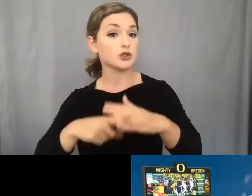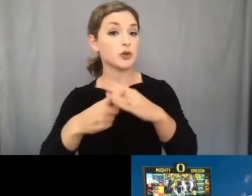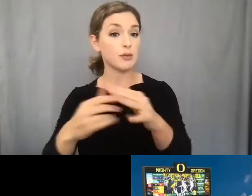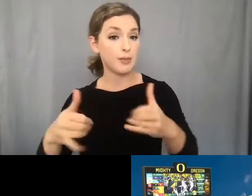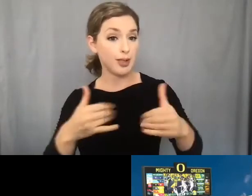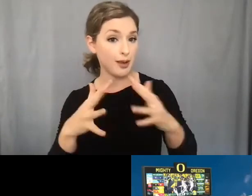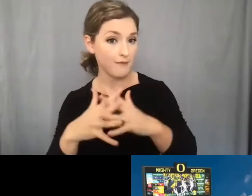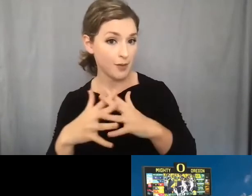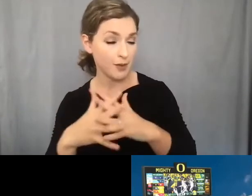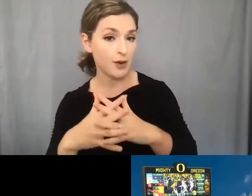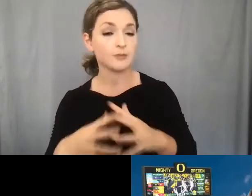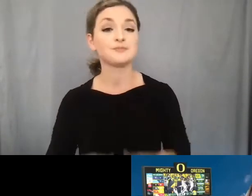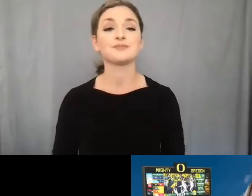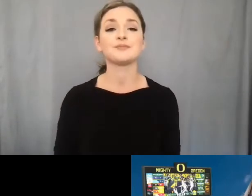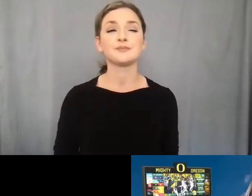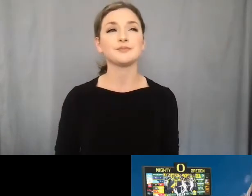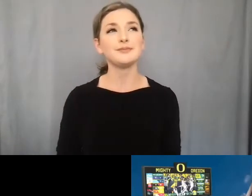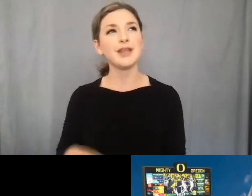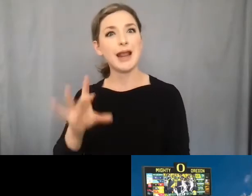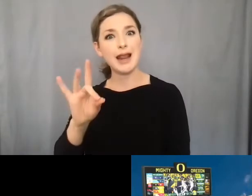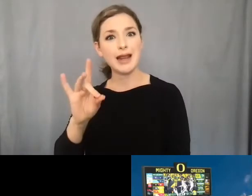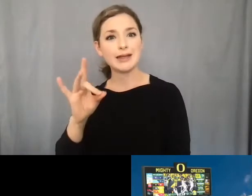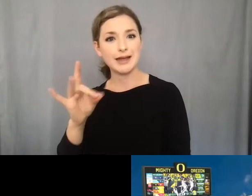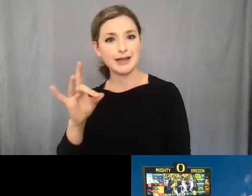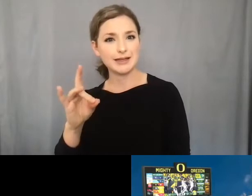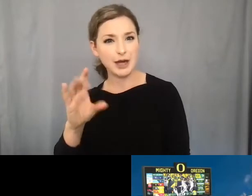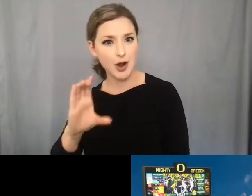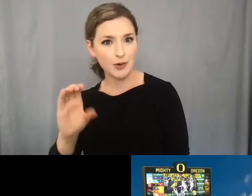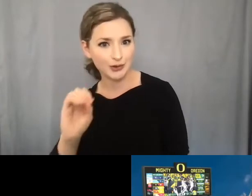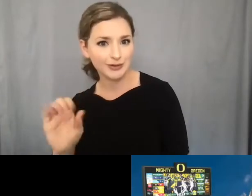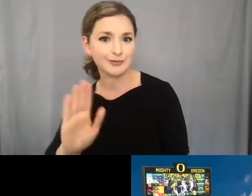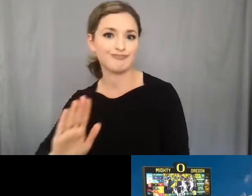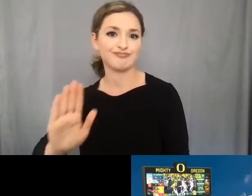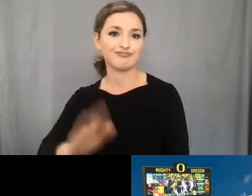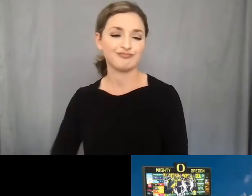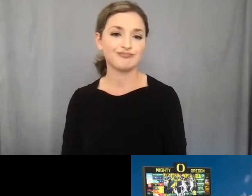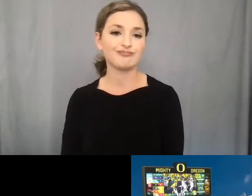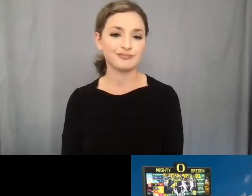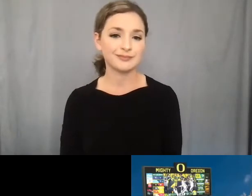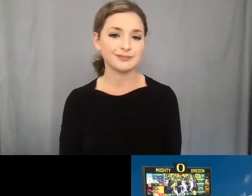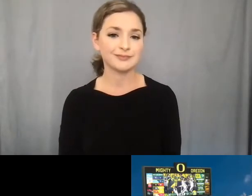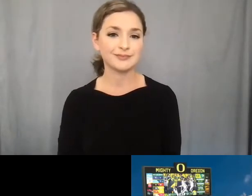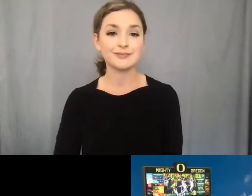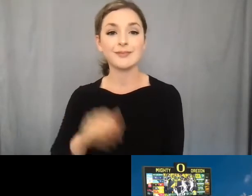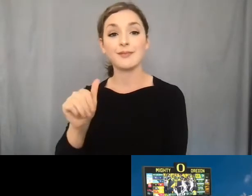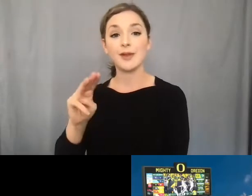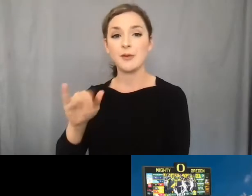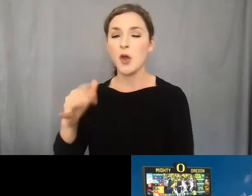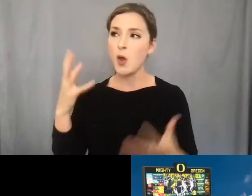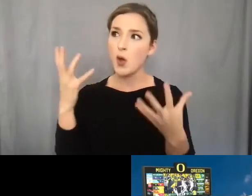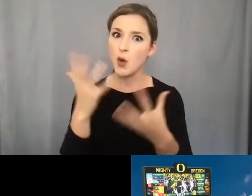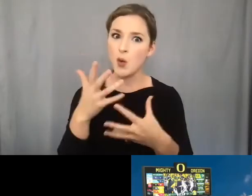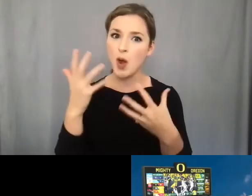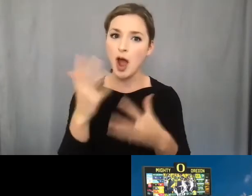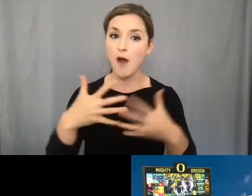And that was in the late 1800s. All right, we have quite the football